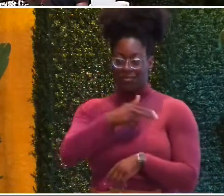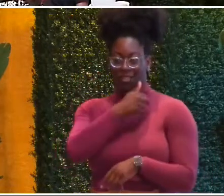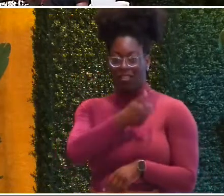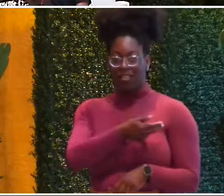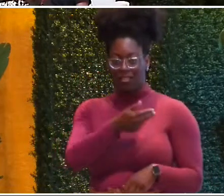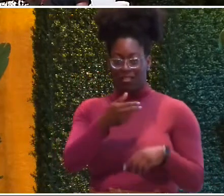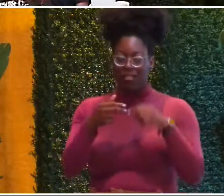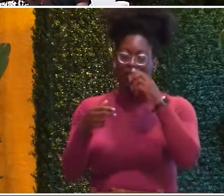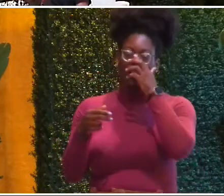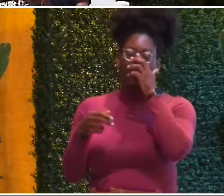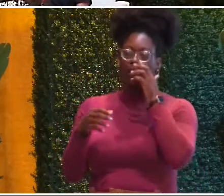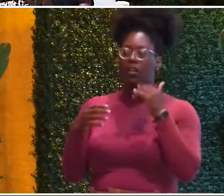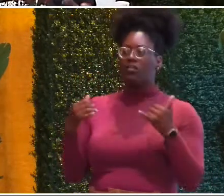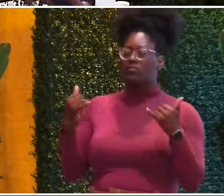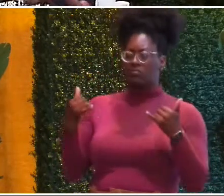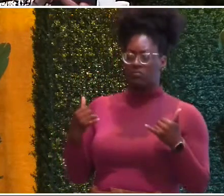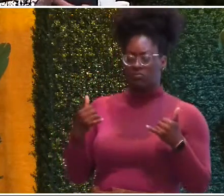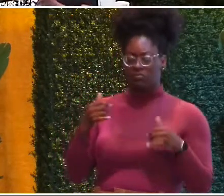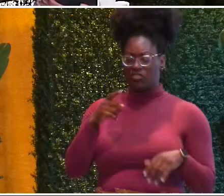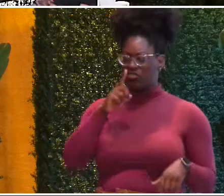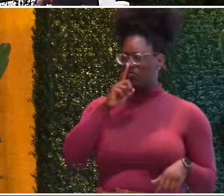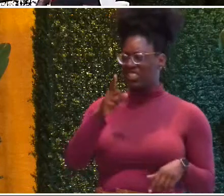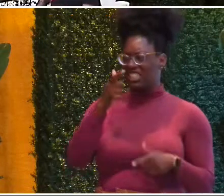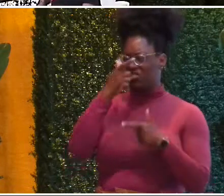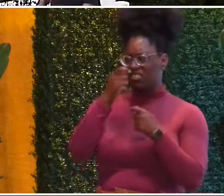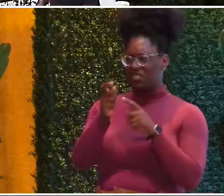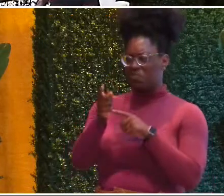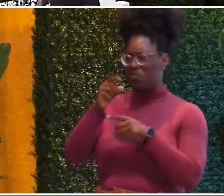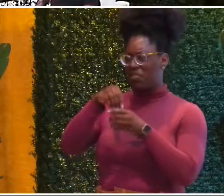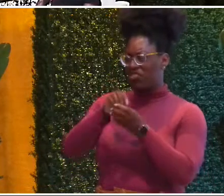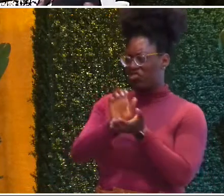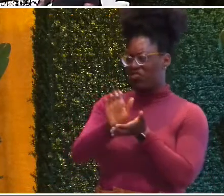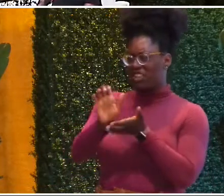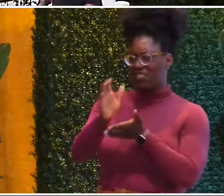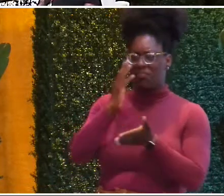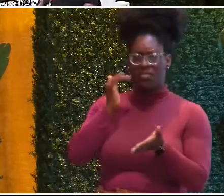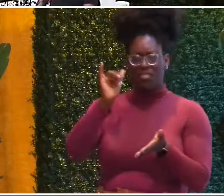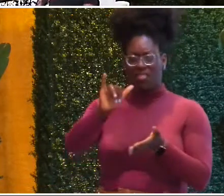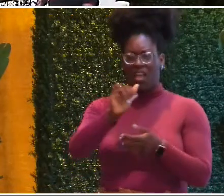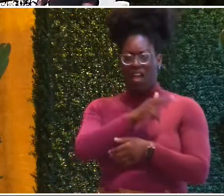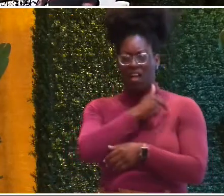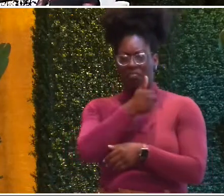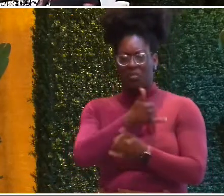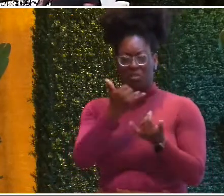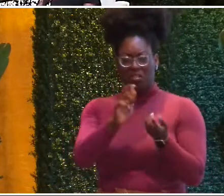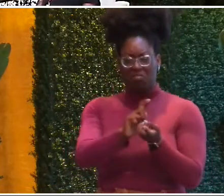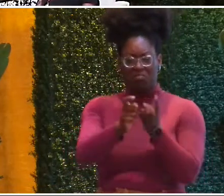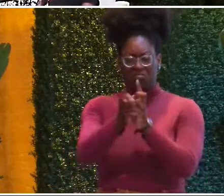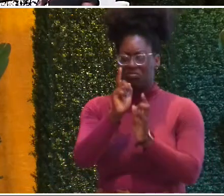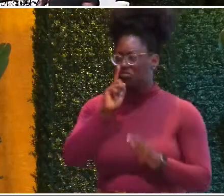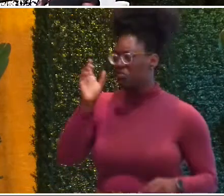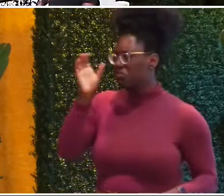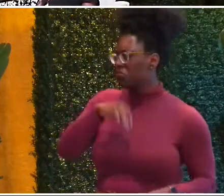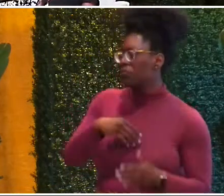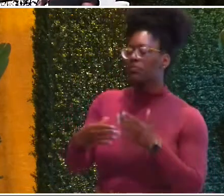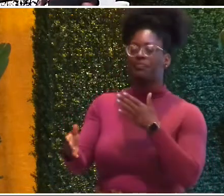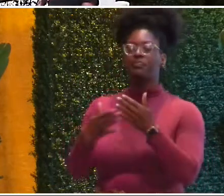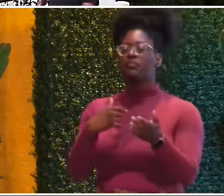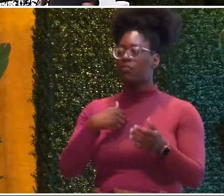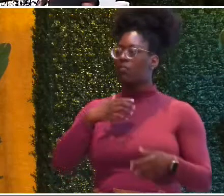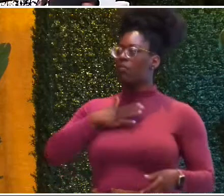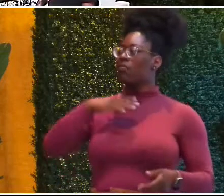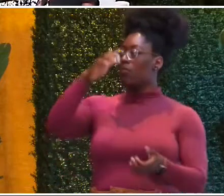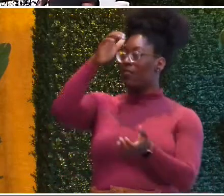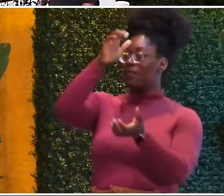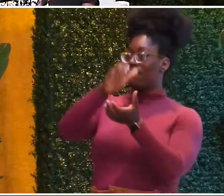hotels now, which is a weird moment in gentrification. But the thing is, I believe that sometimes the only way we're going to